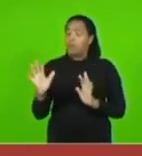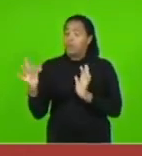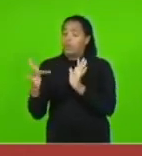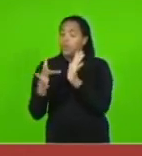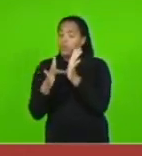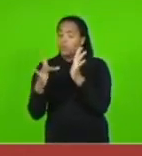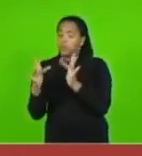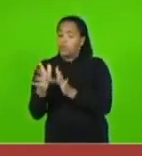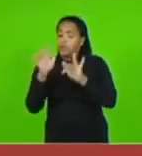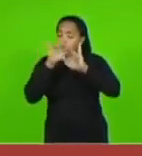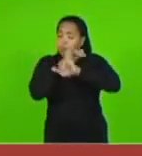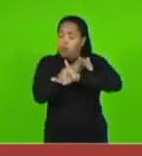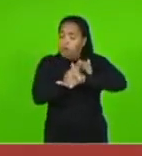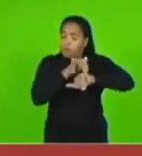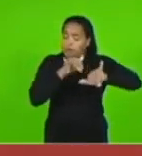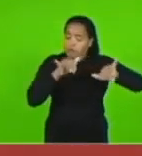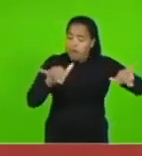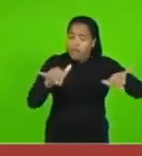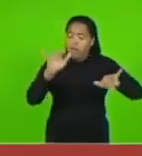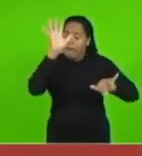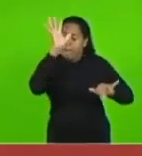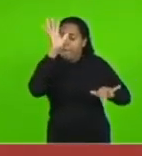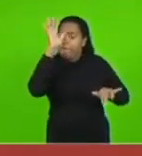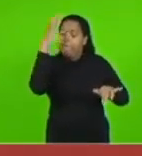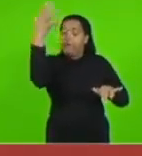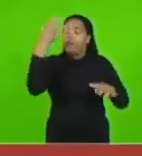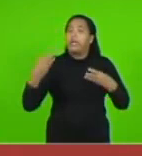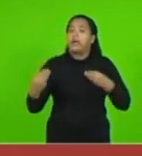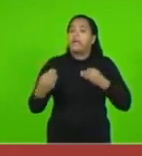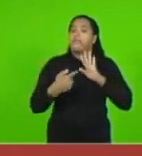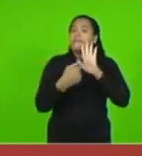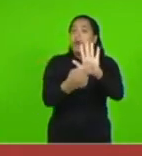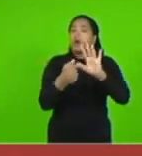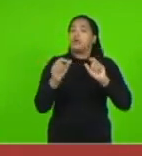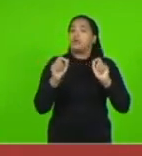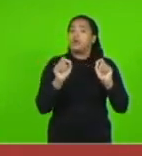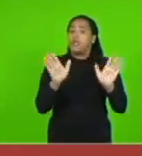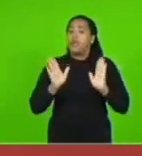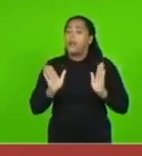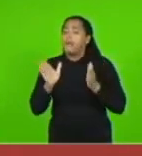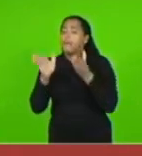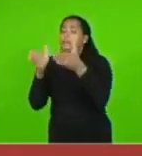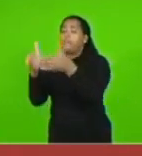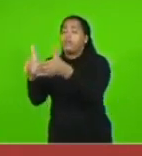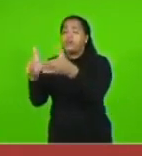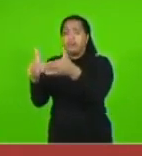we understood all these things in our reason, we wouldn't understand any of it.